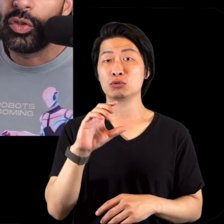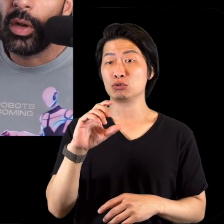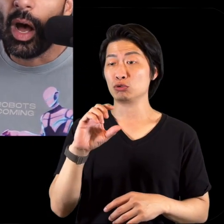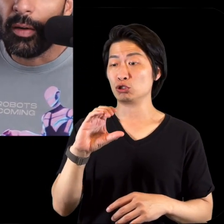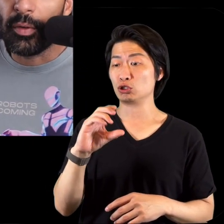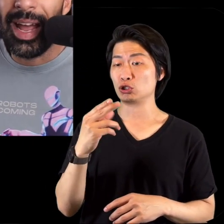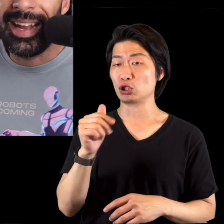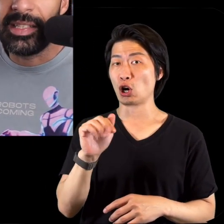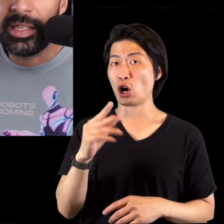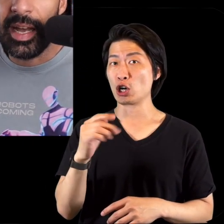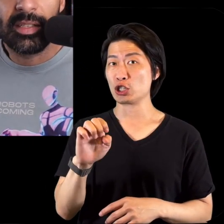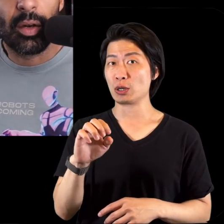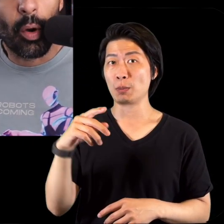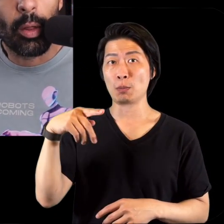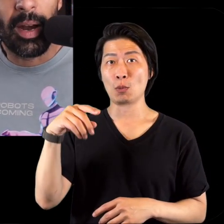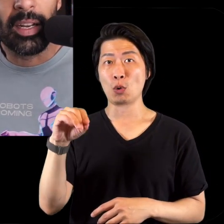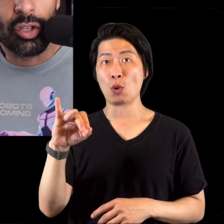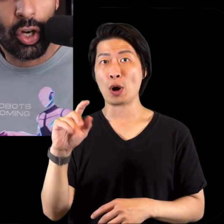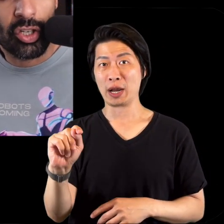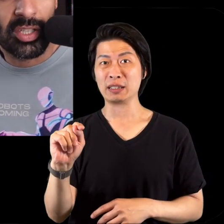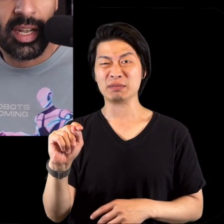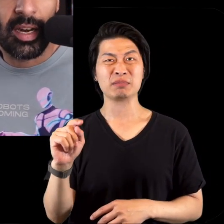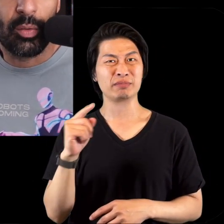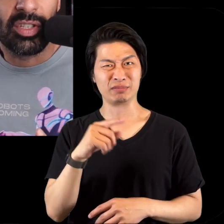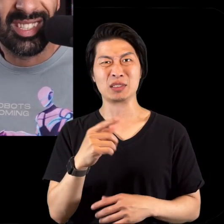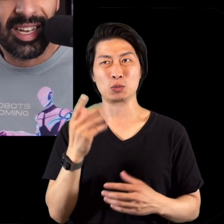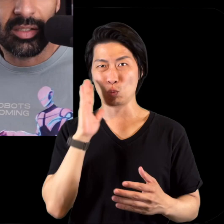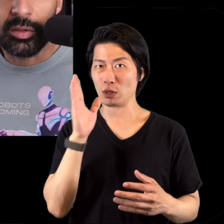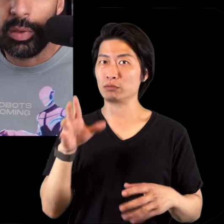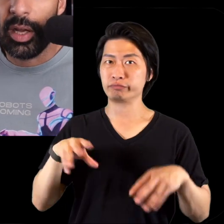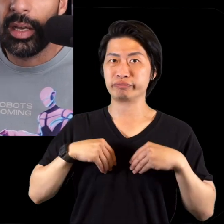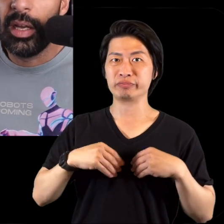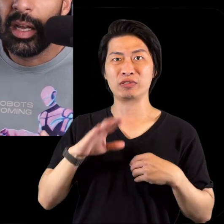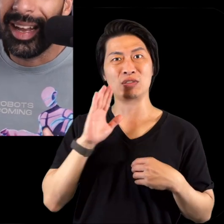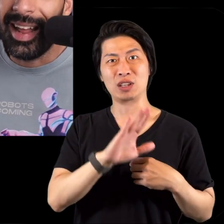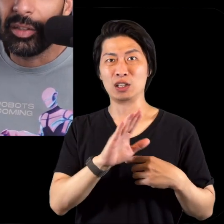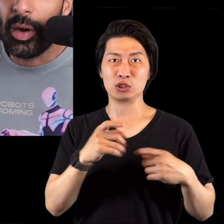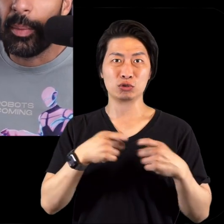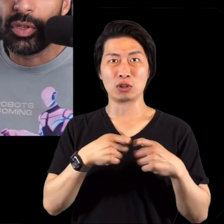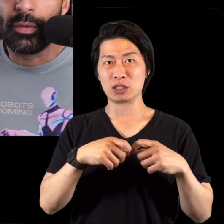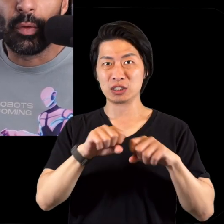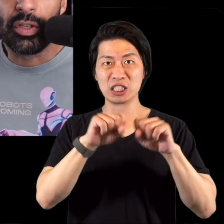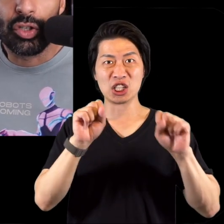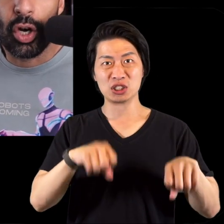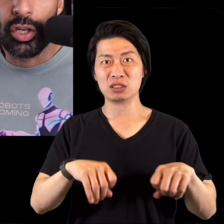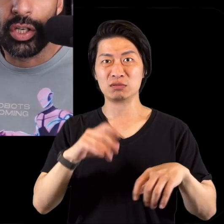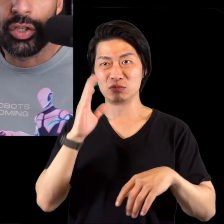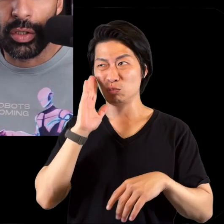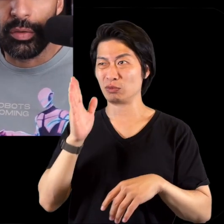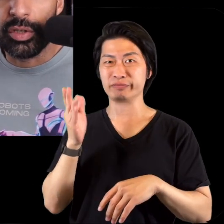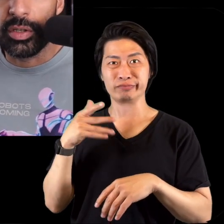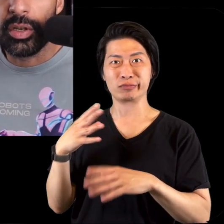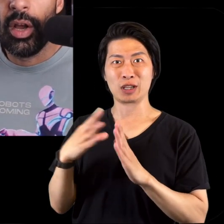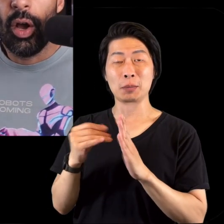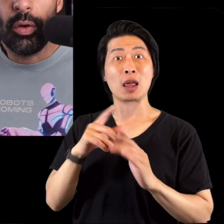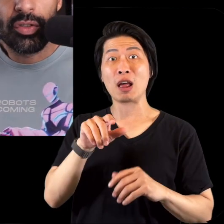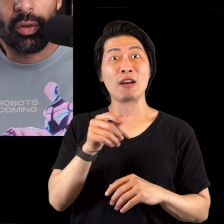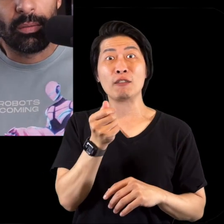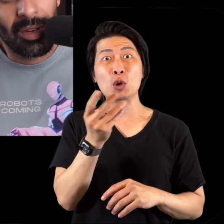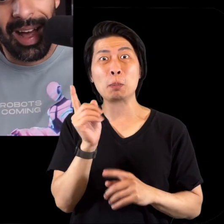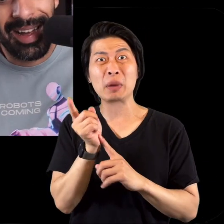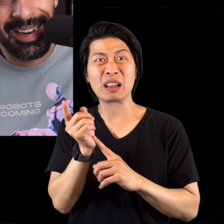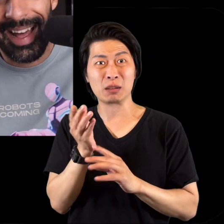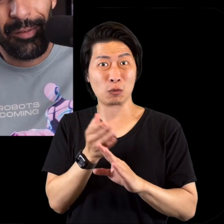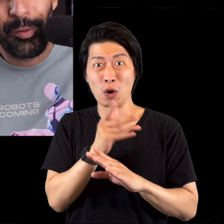will soon offer NACS, the North American Charging Standard, which is Tesla's plug, connector options for its charging solutions.